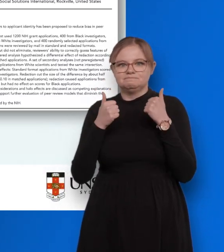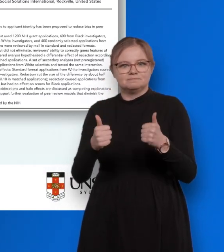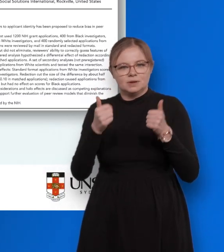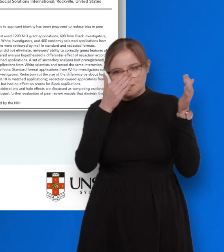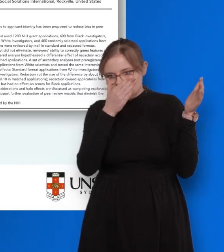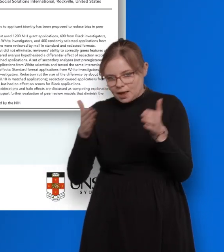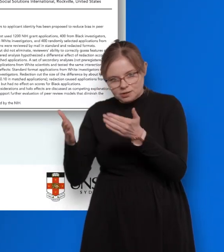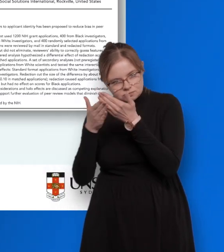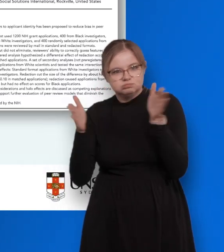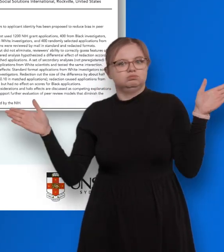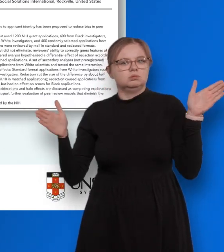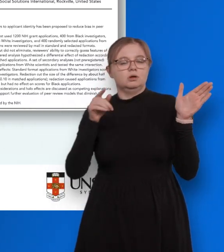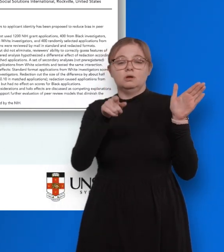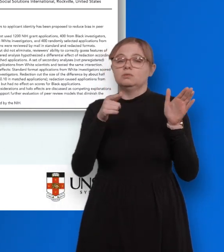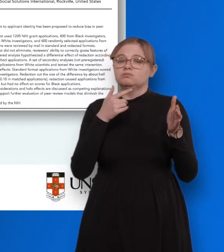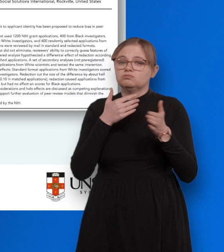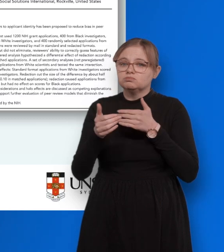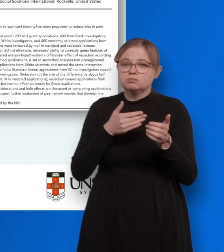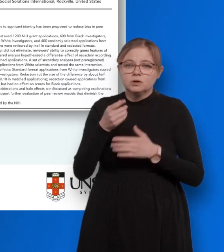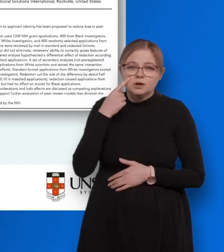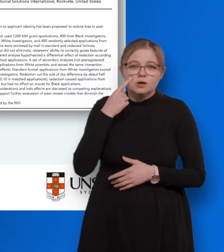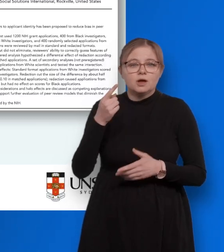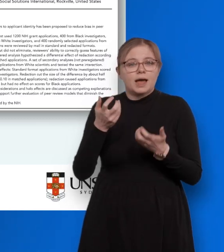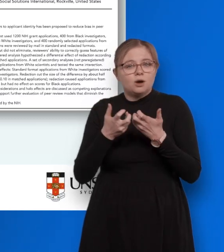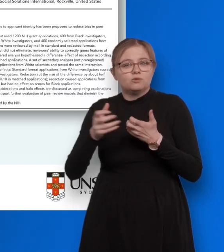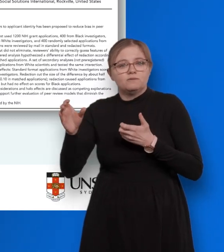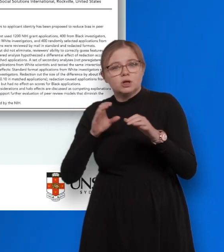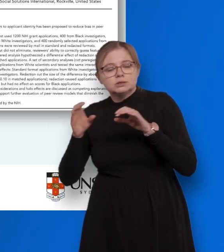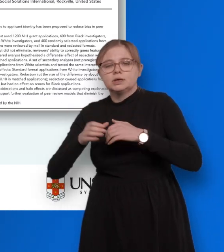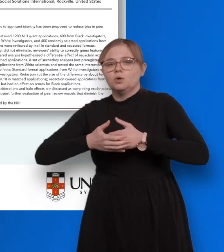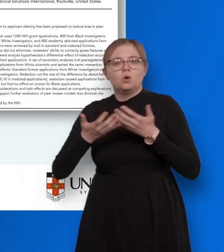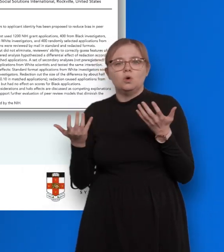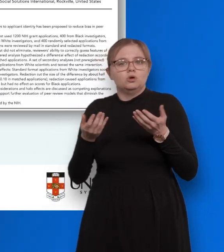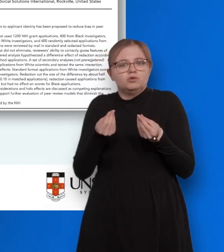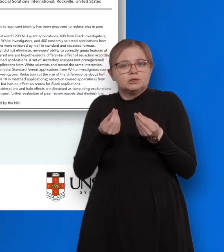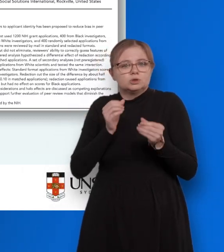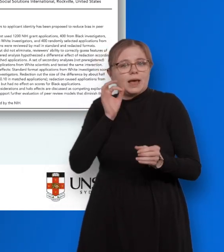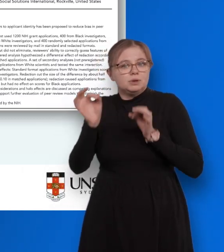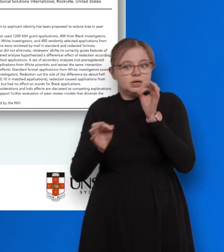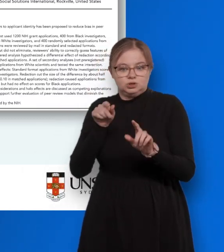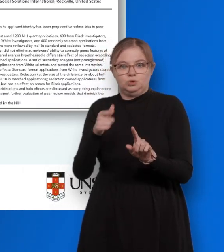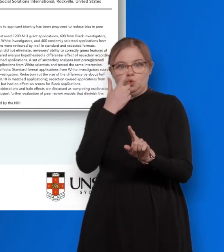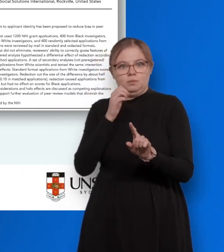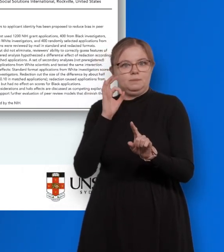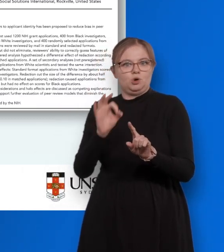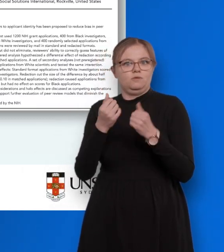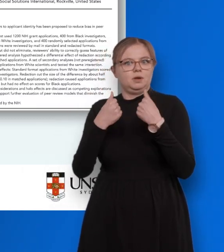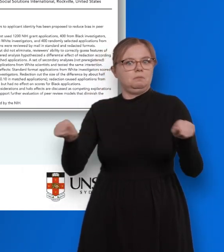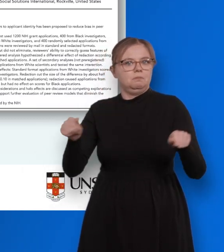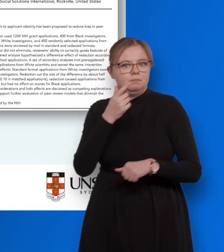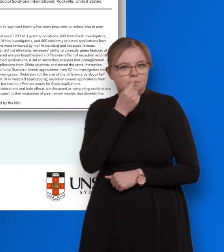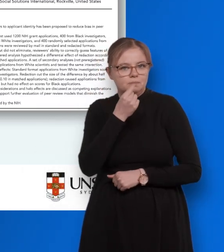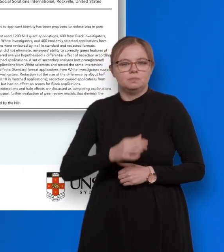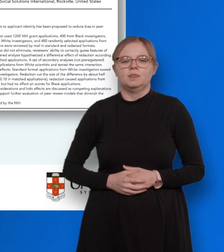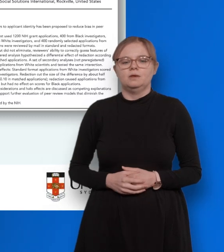for funding or resource applications. Could this be the winner? We came into